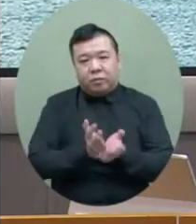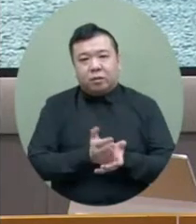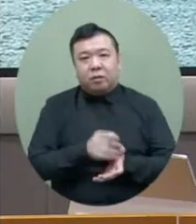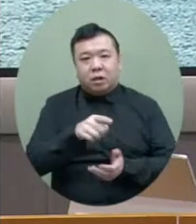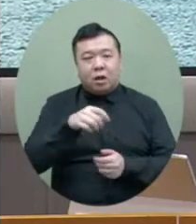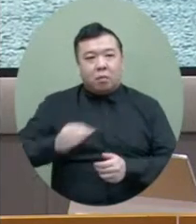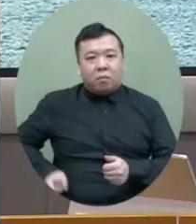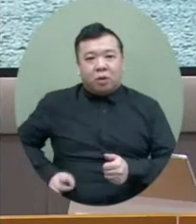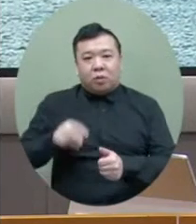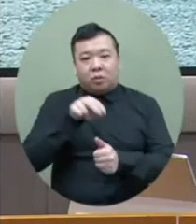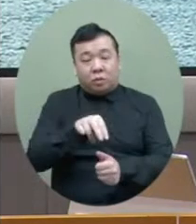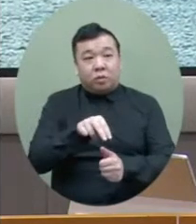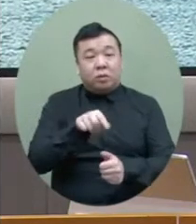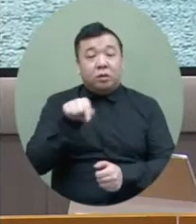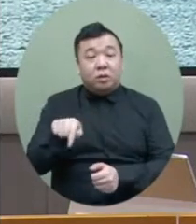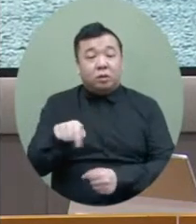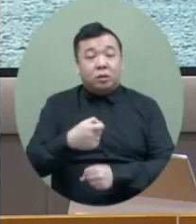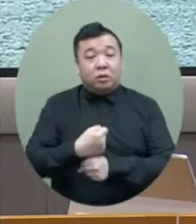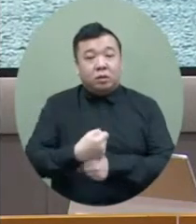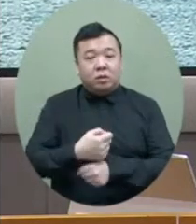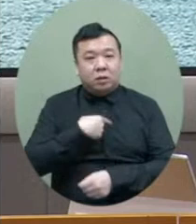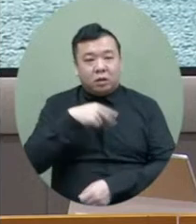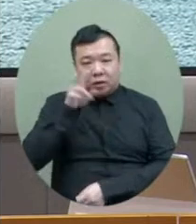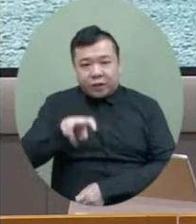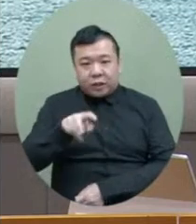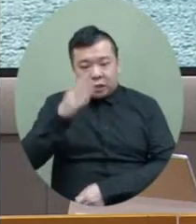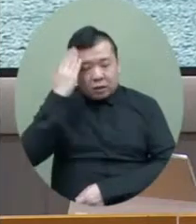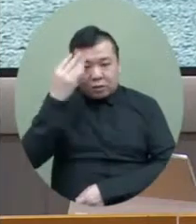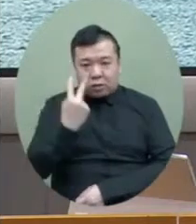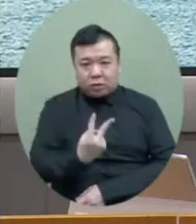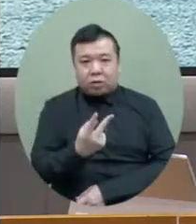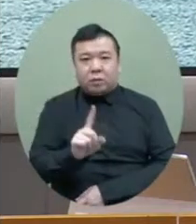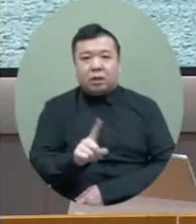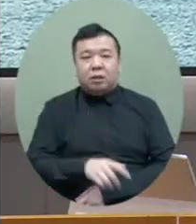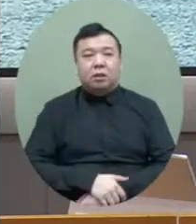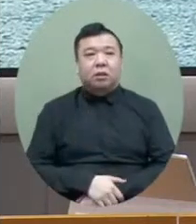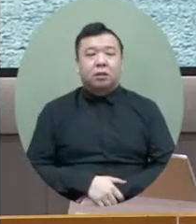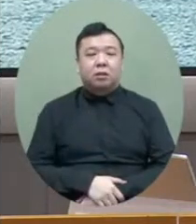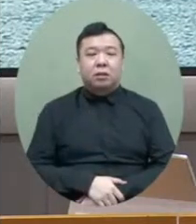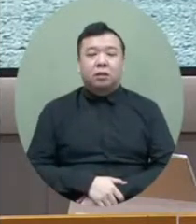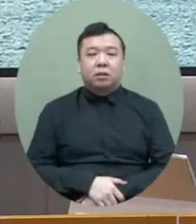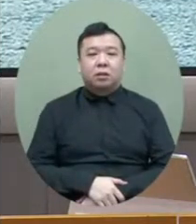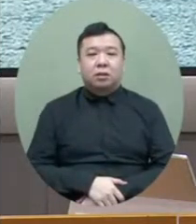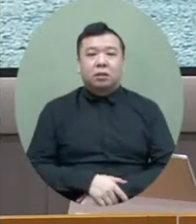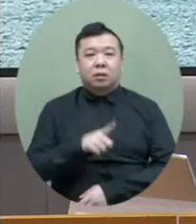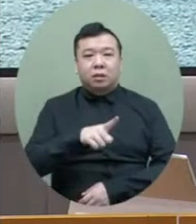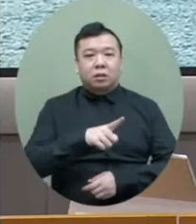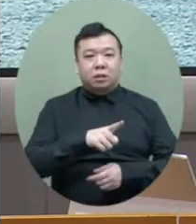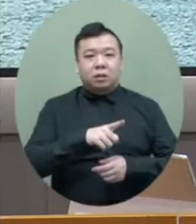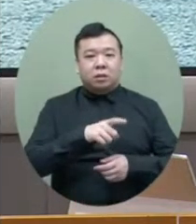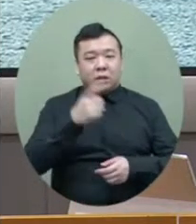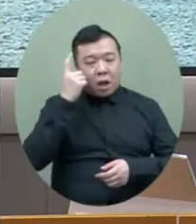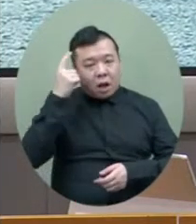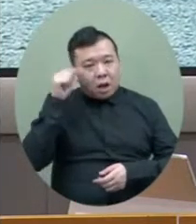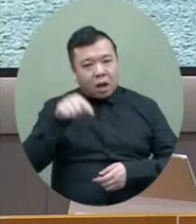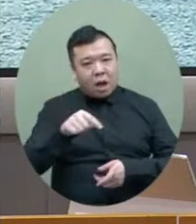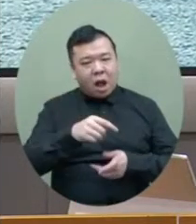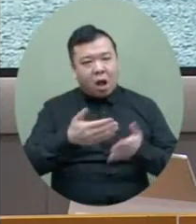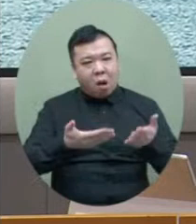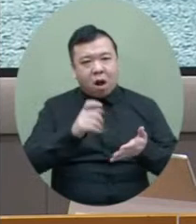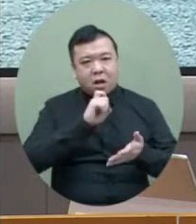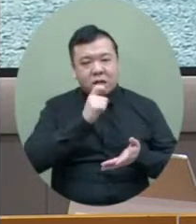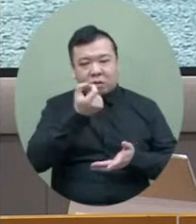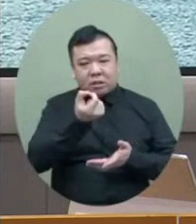repair staff who were confirmed. The first 2 cases,